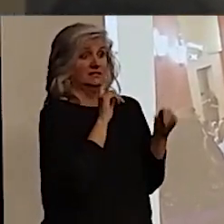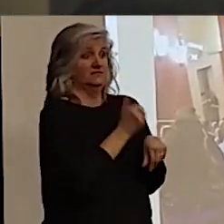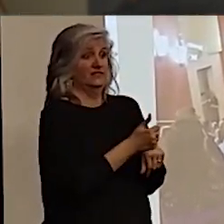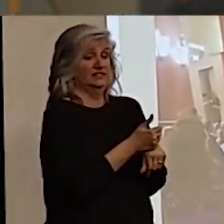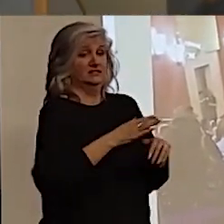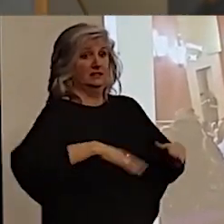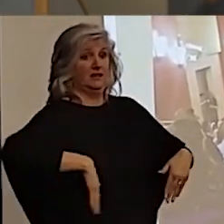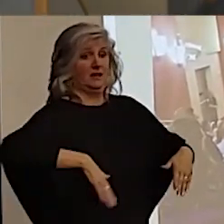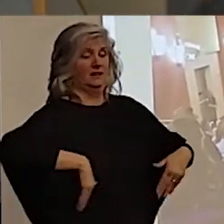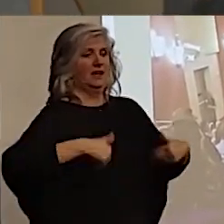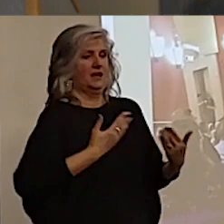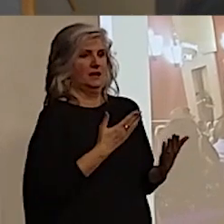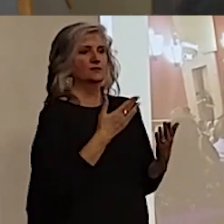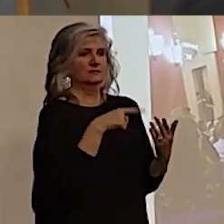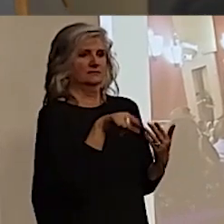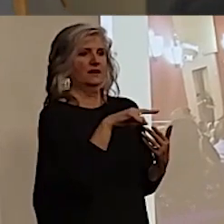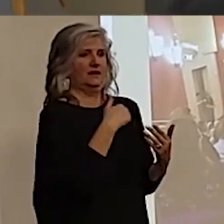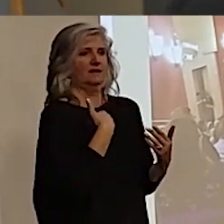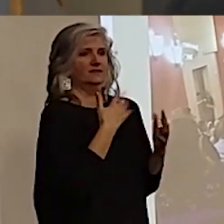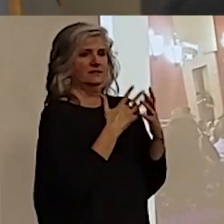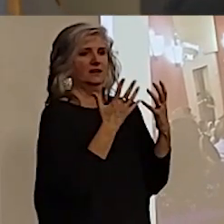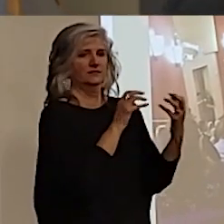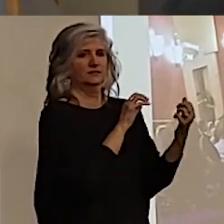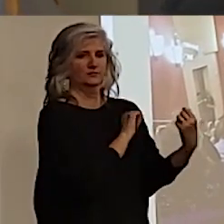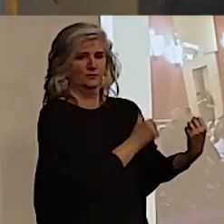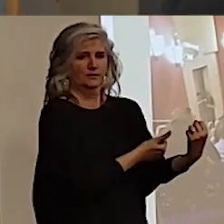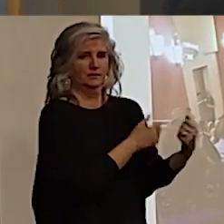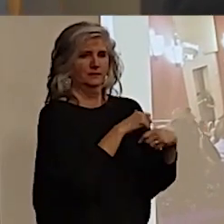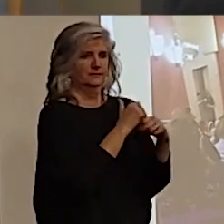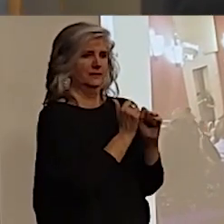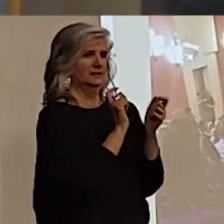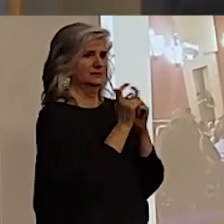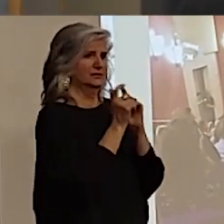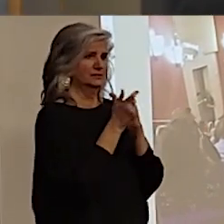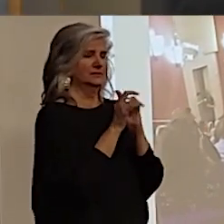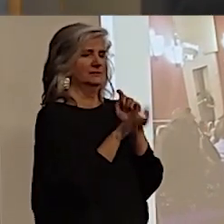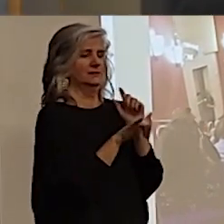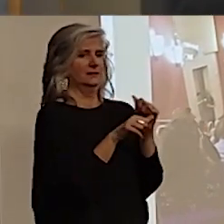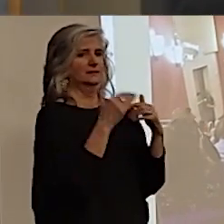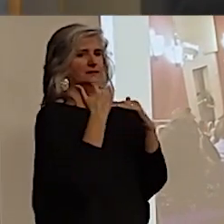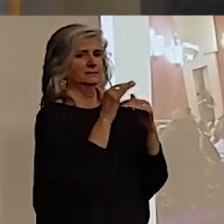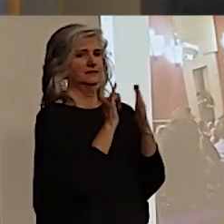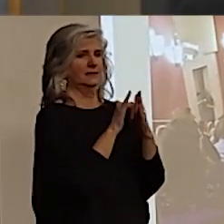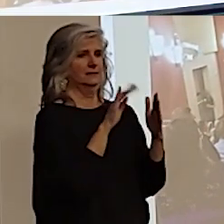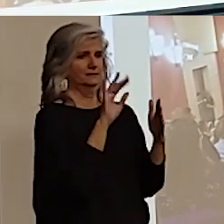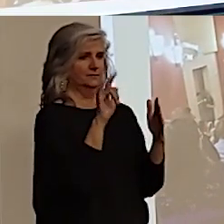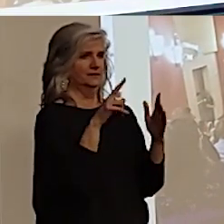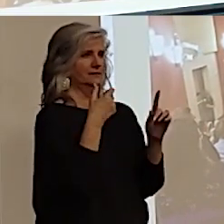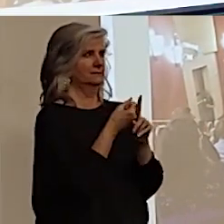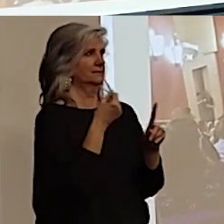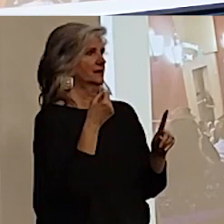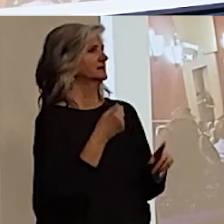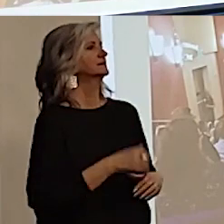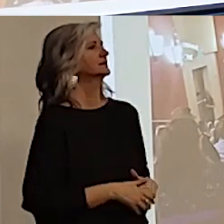and how they do have a lot of authority to make changes that can limit the bill impact.